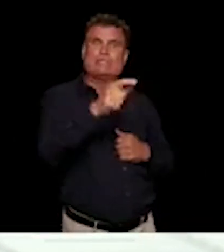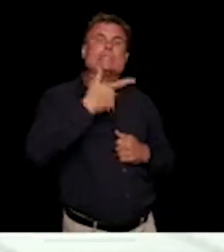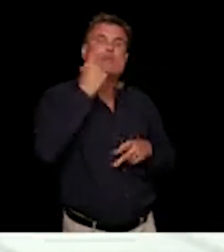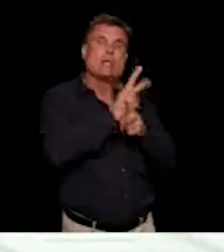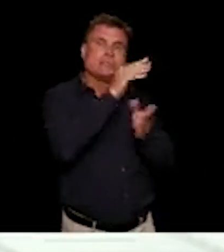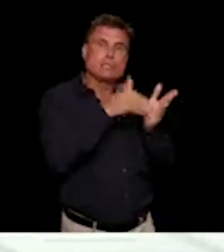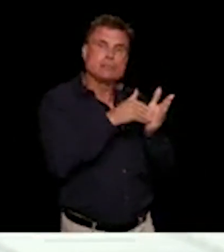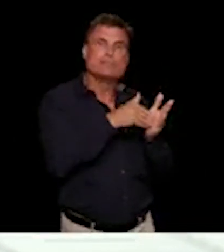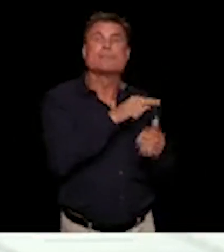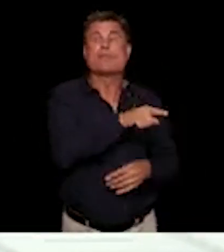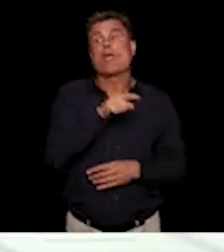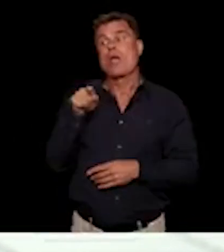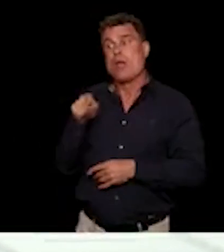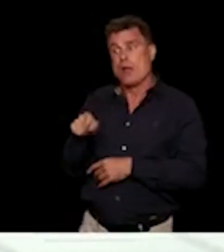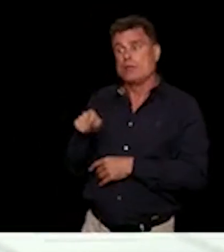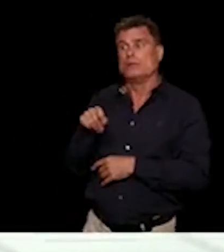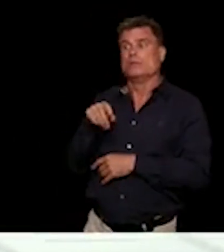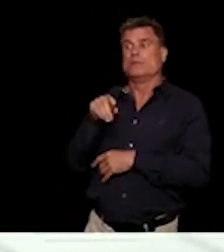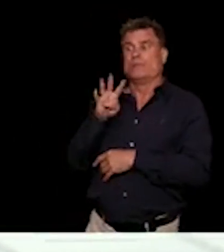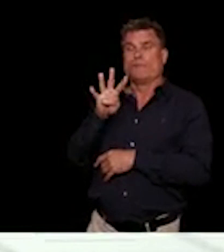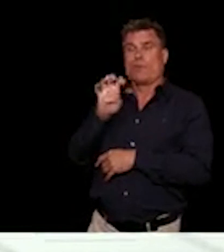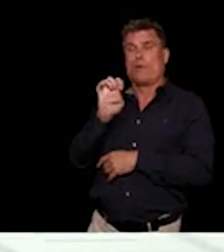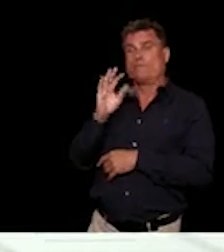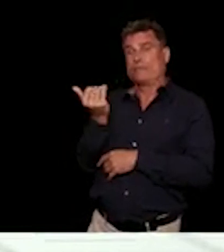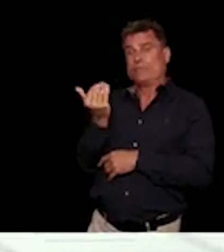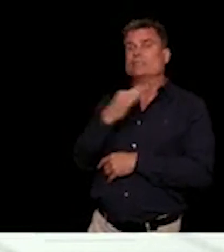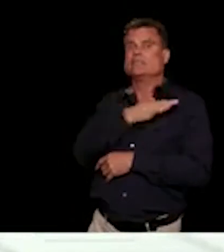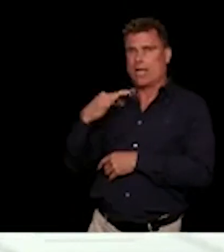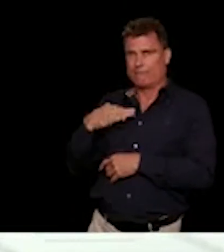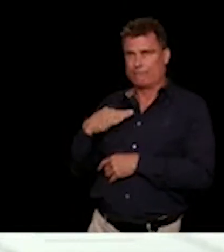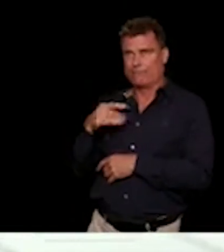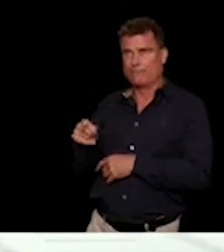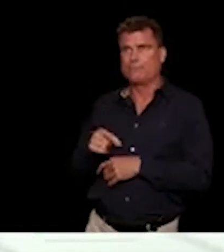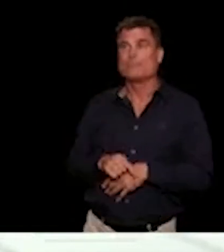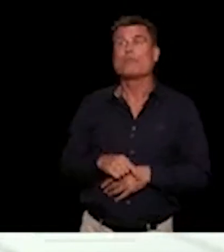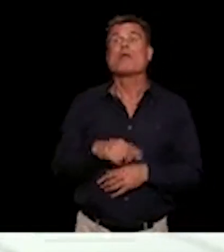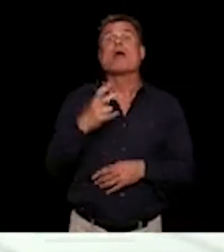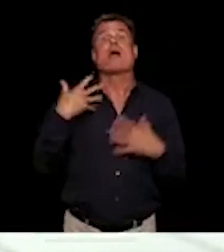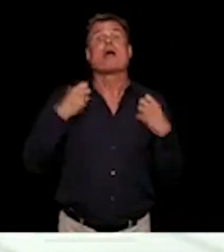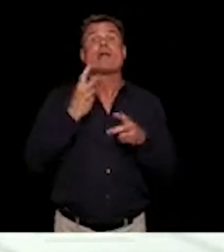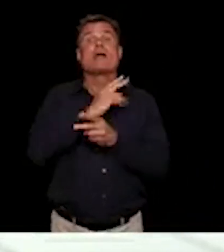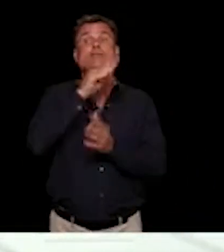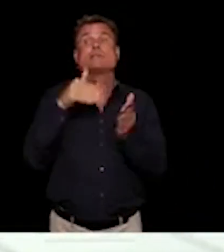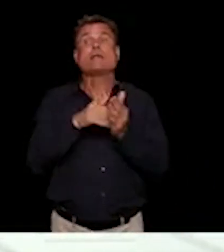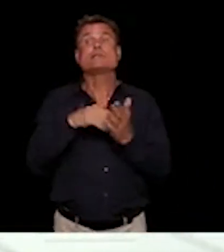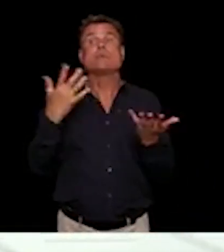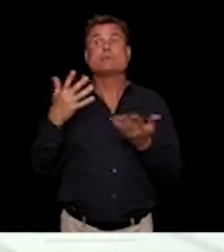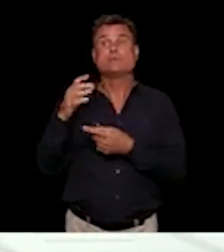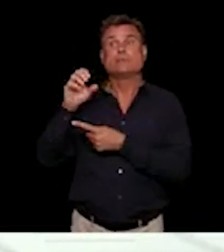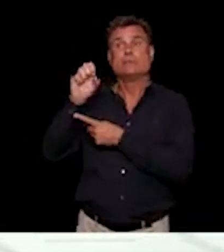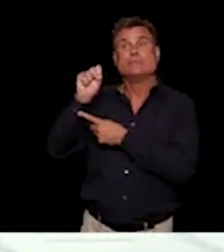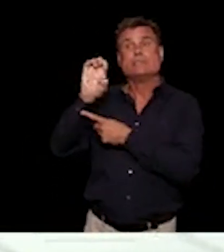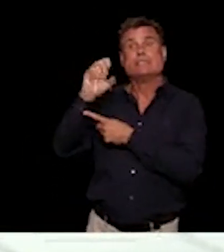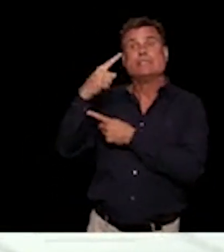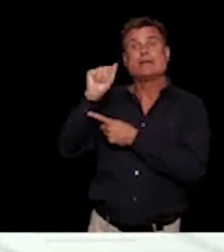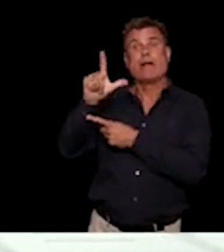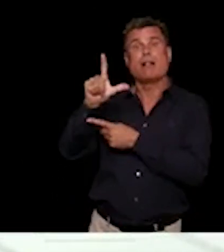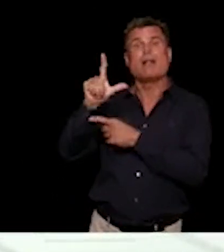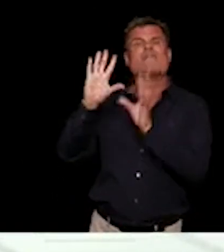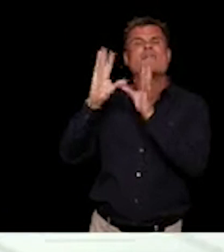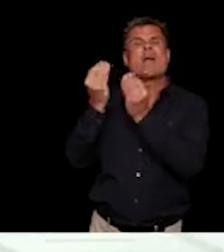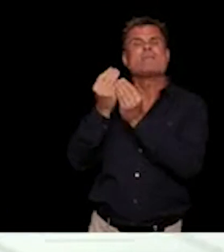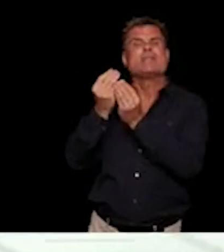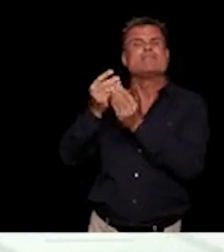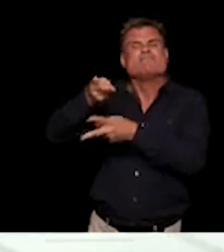Health Centre has been declared over. There are no new community outbreaks to report today, but health